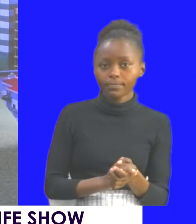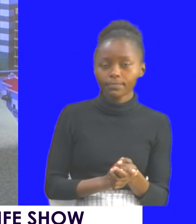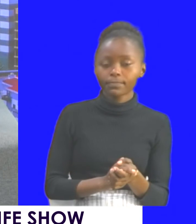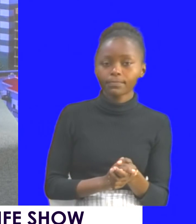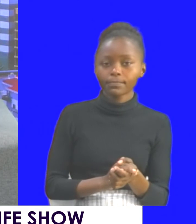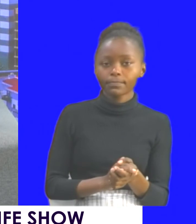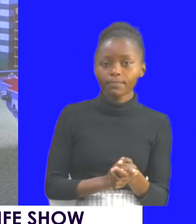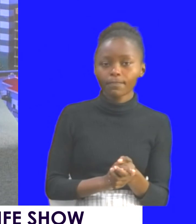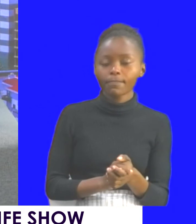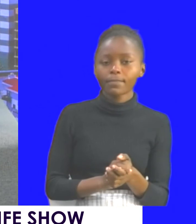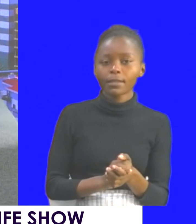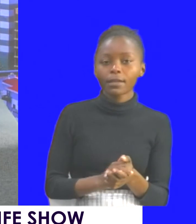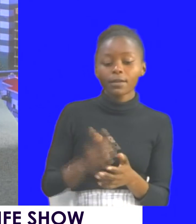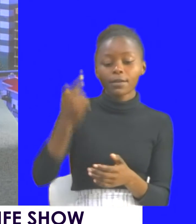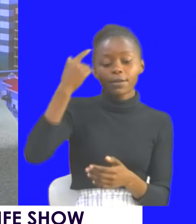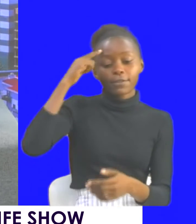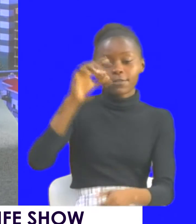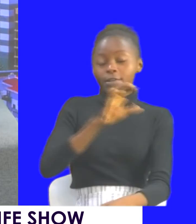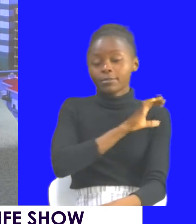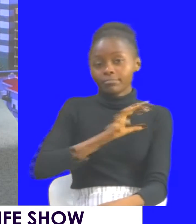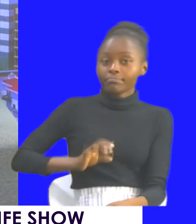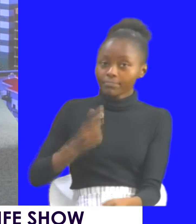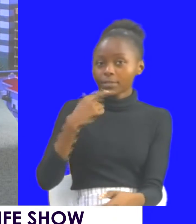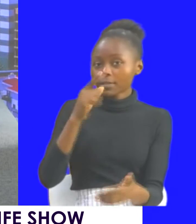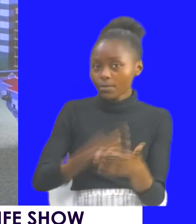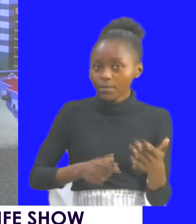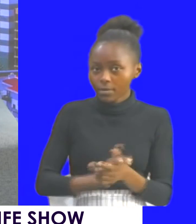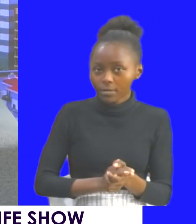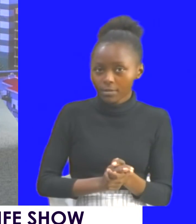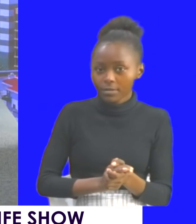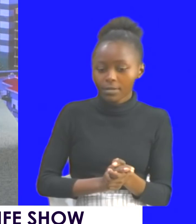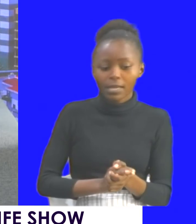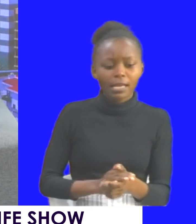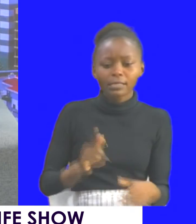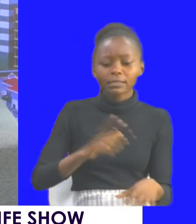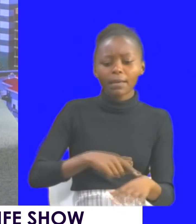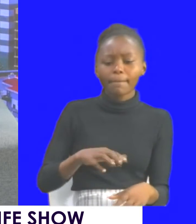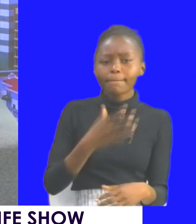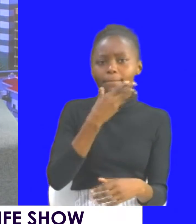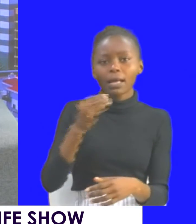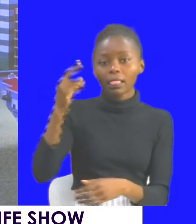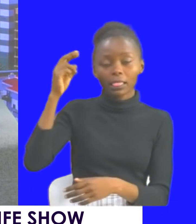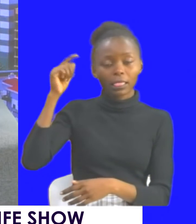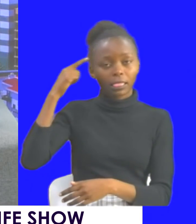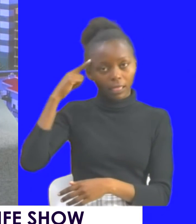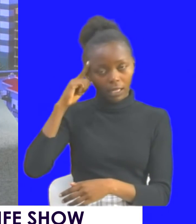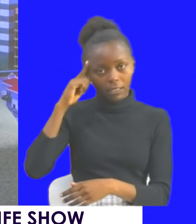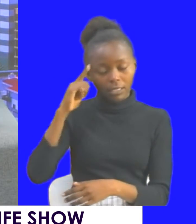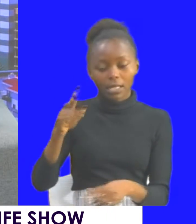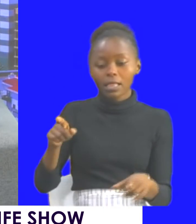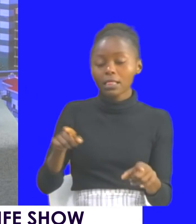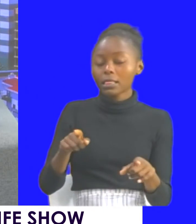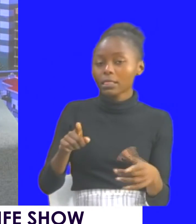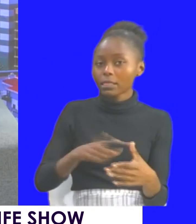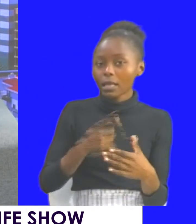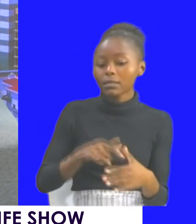you say. For Christians, they say, as a man thinketh, so is he. I would take it even deeper and say,